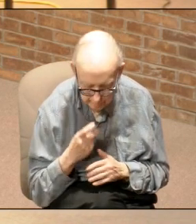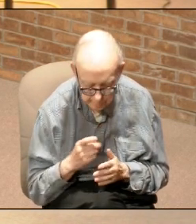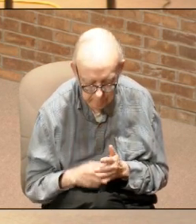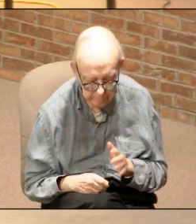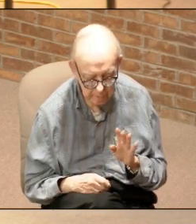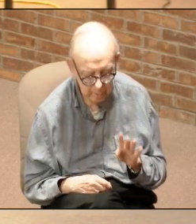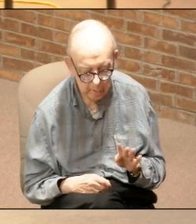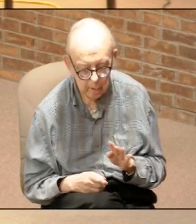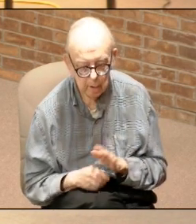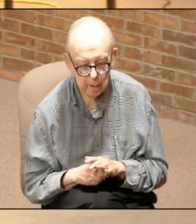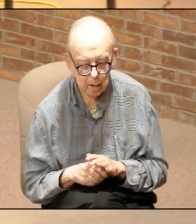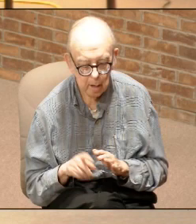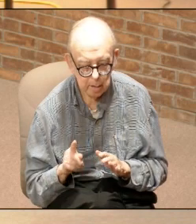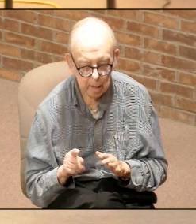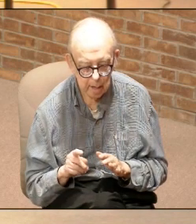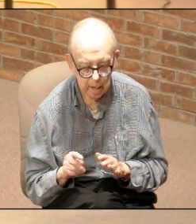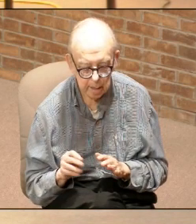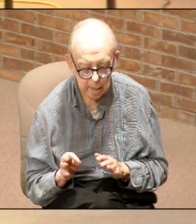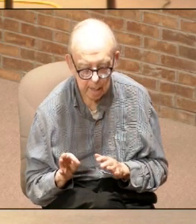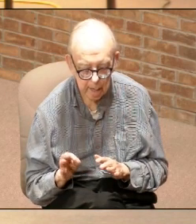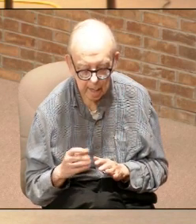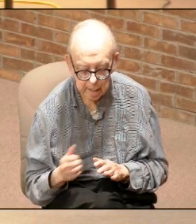4 verses 9 and 10.